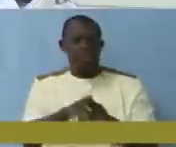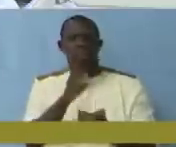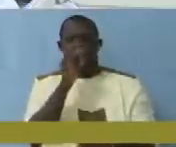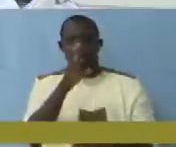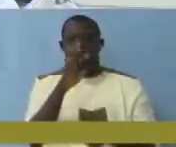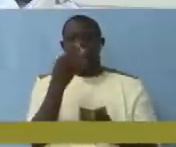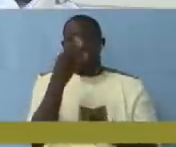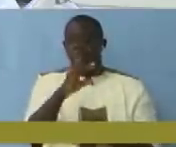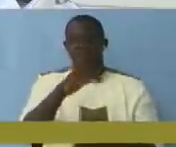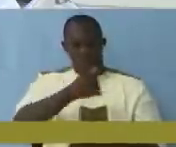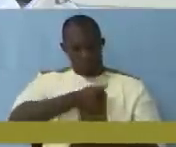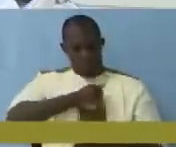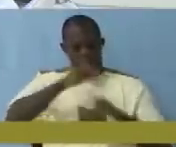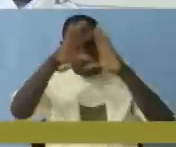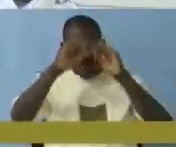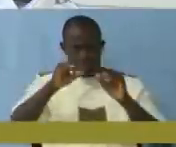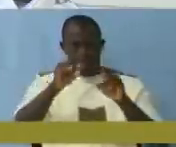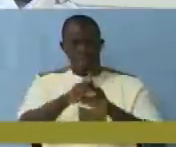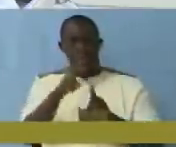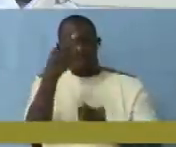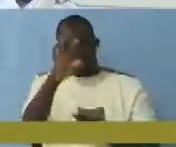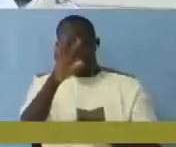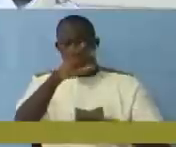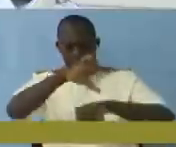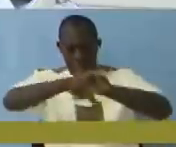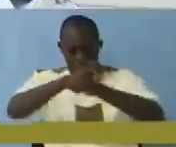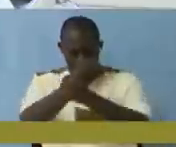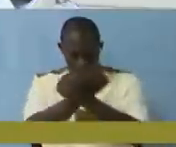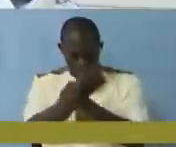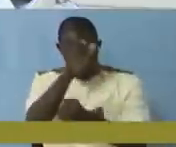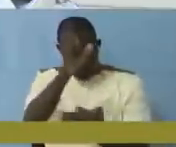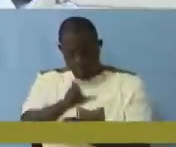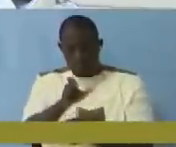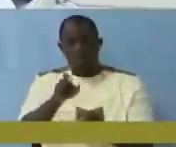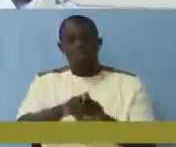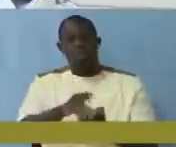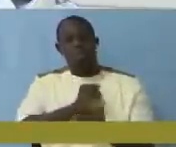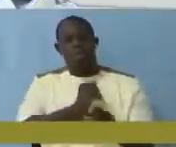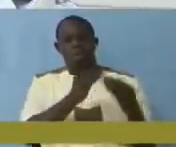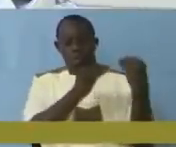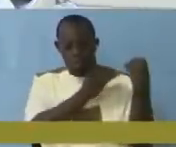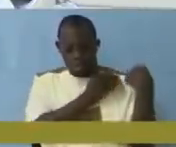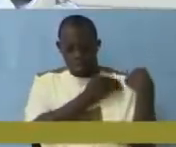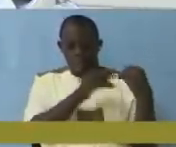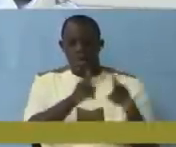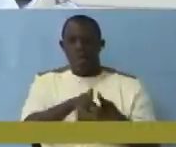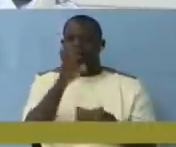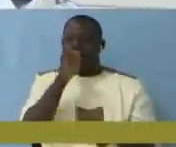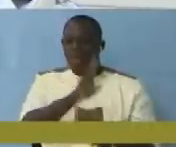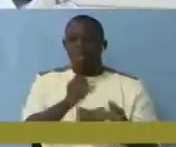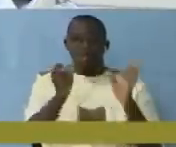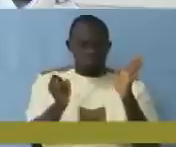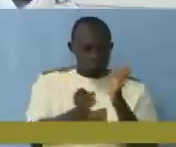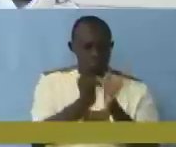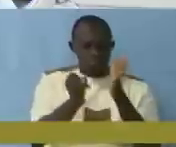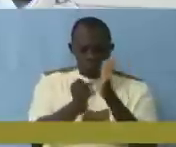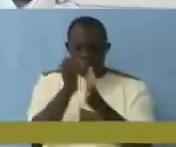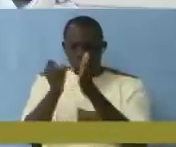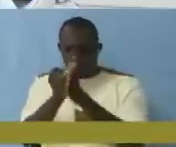arrest somebody, I want to find out more into why we arrest him.